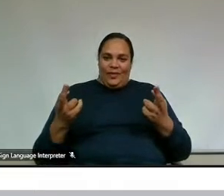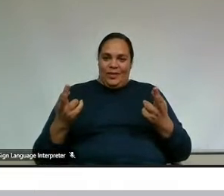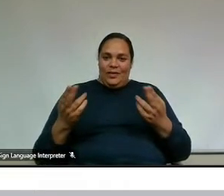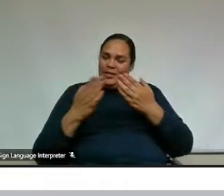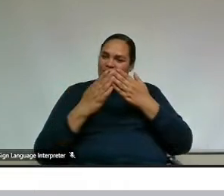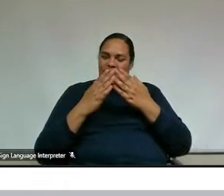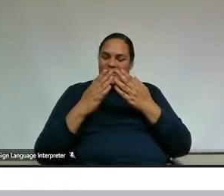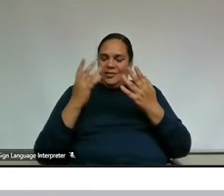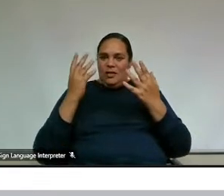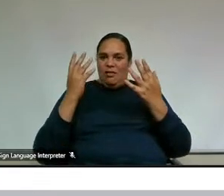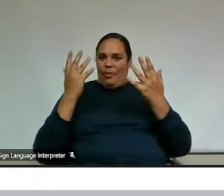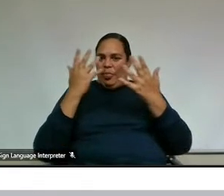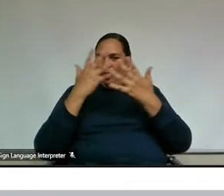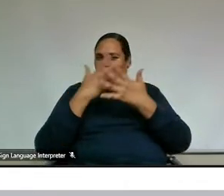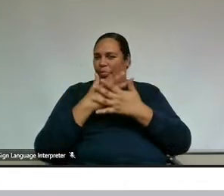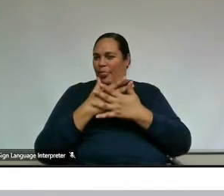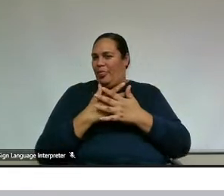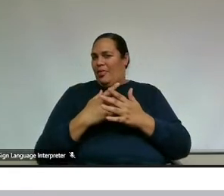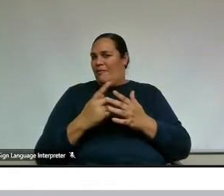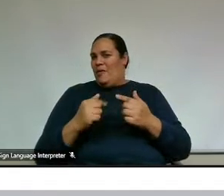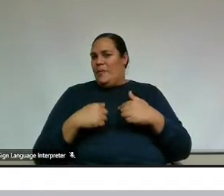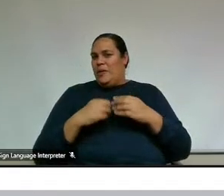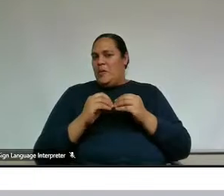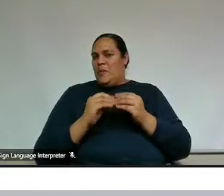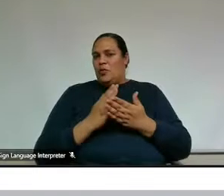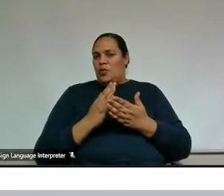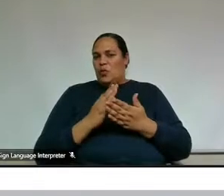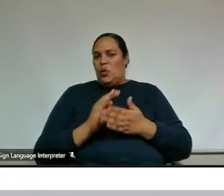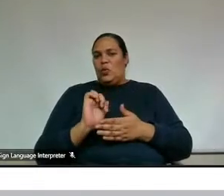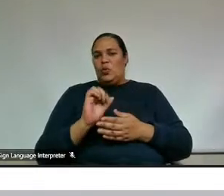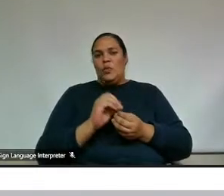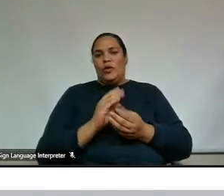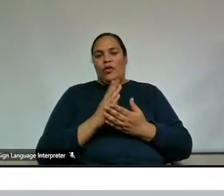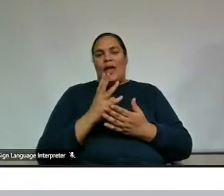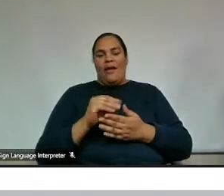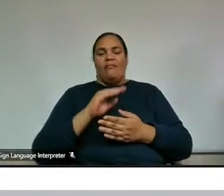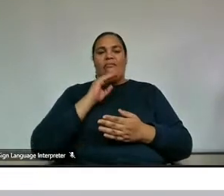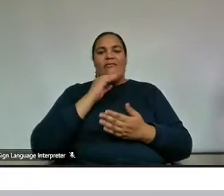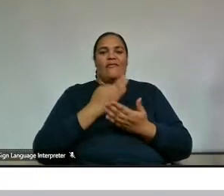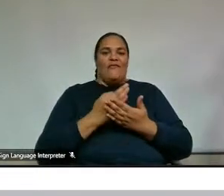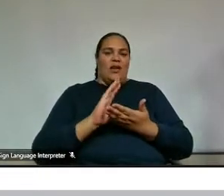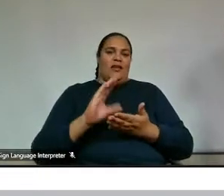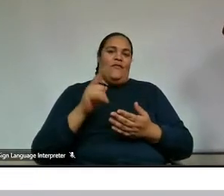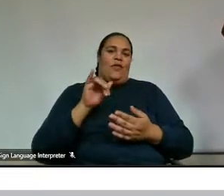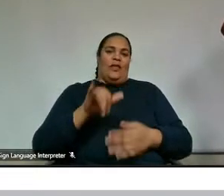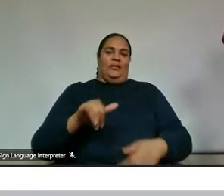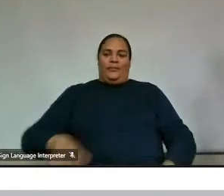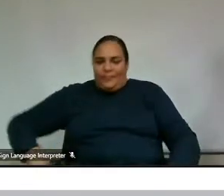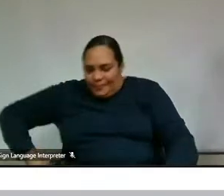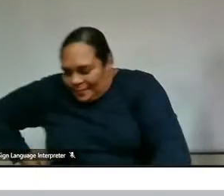me to ensure that there would be adequate funding to that.